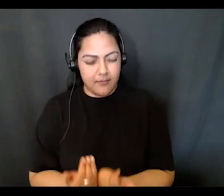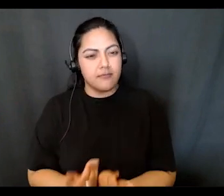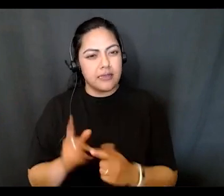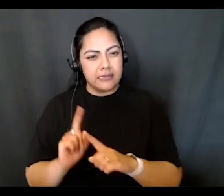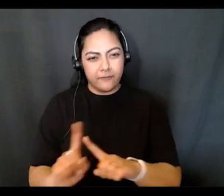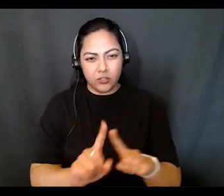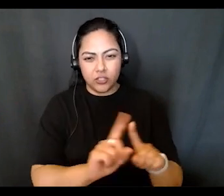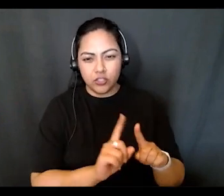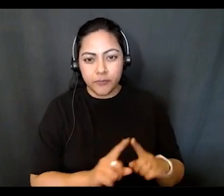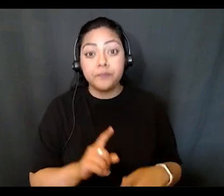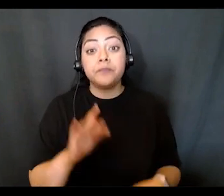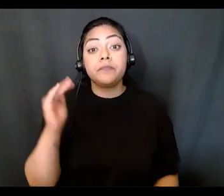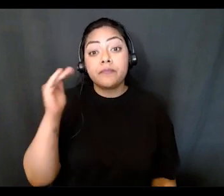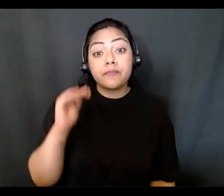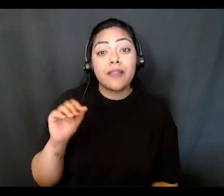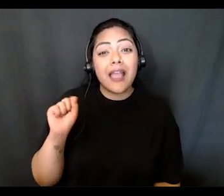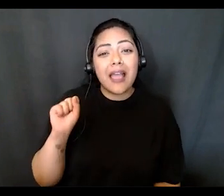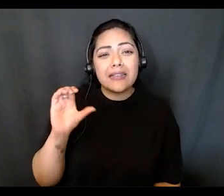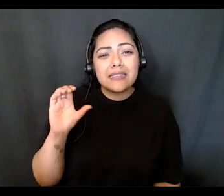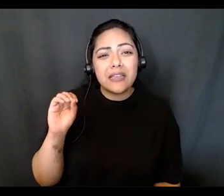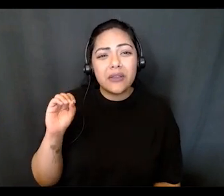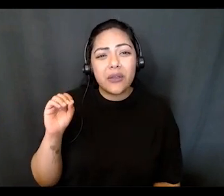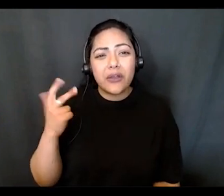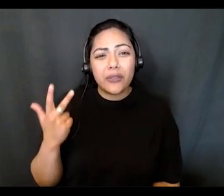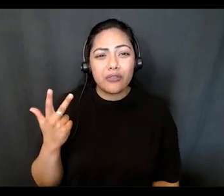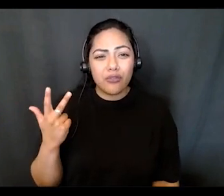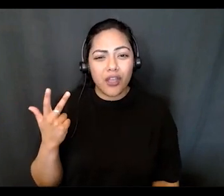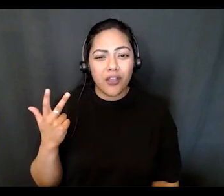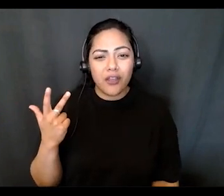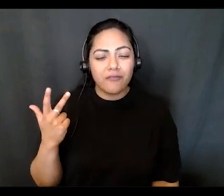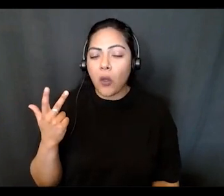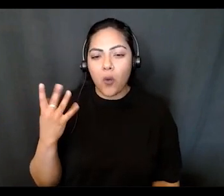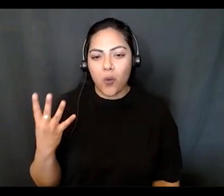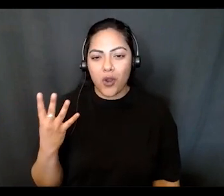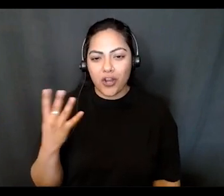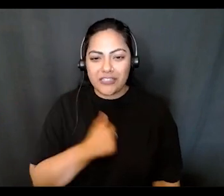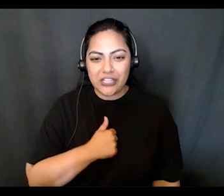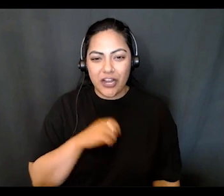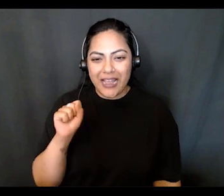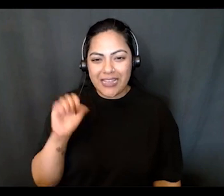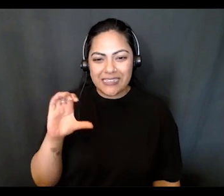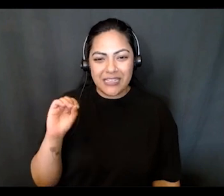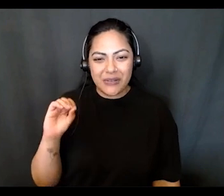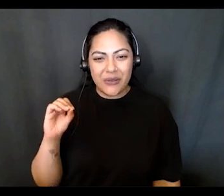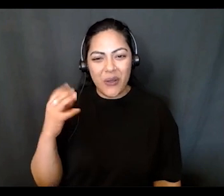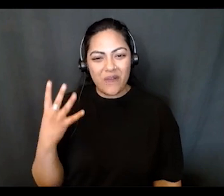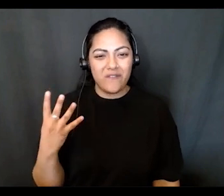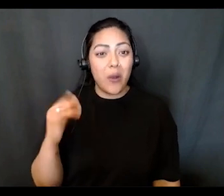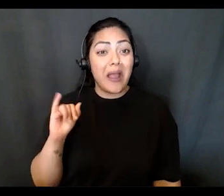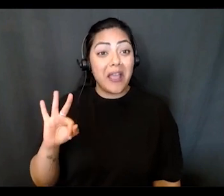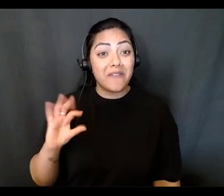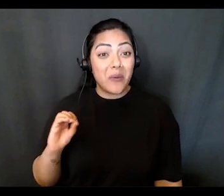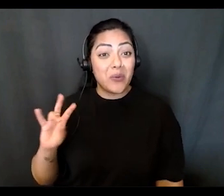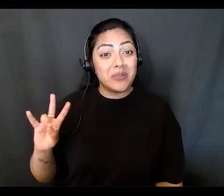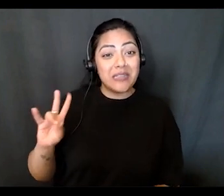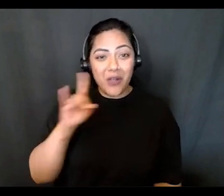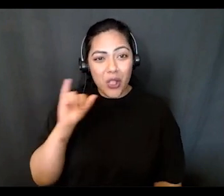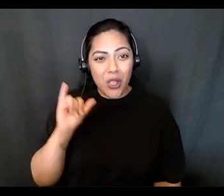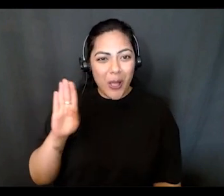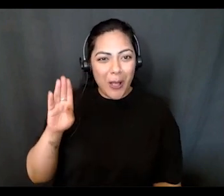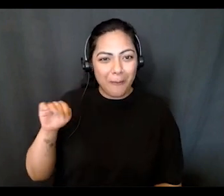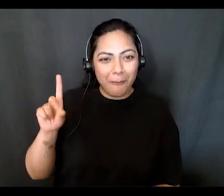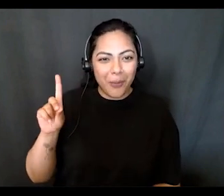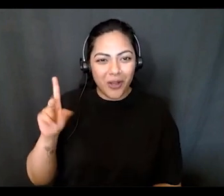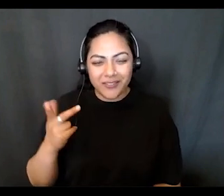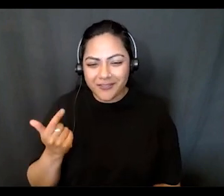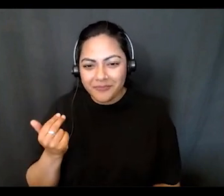about SC004. That sounds like James Bond. If we had 7, really understanding how do we understand how